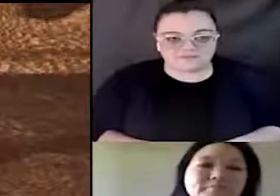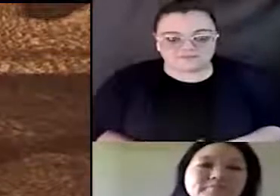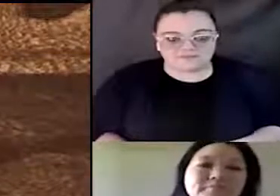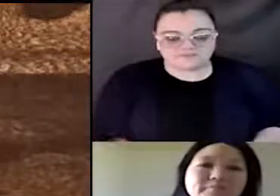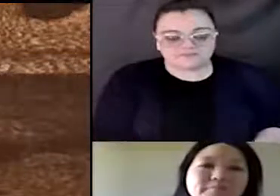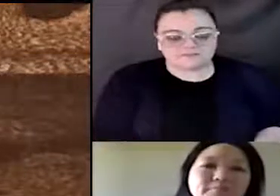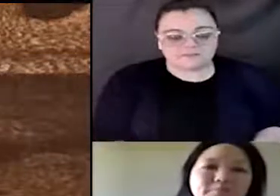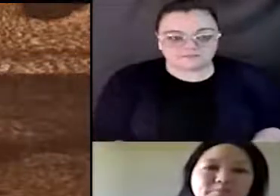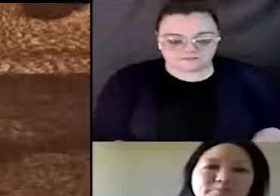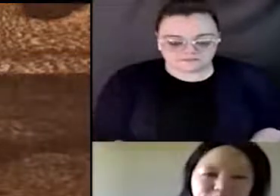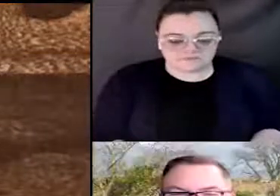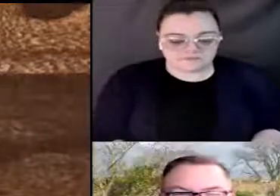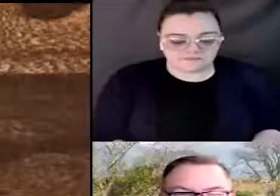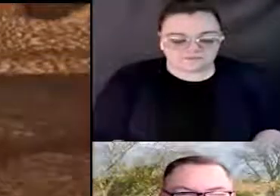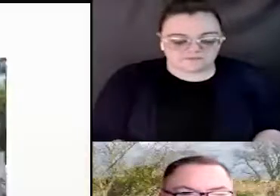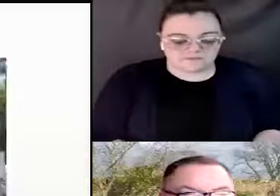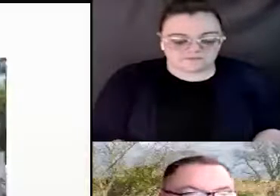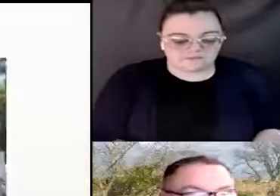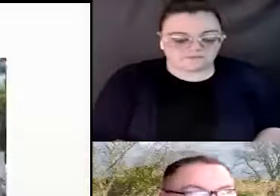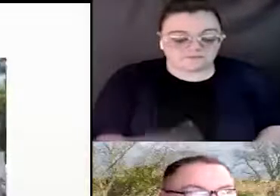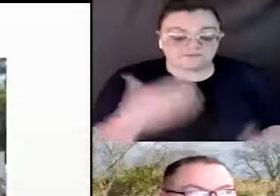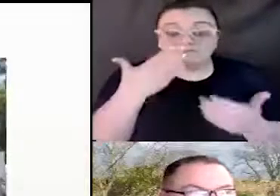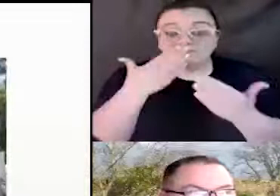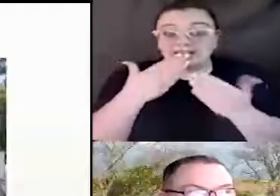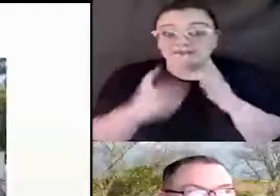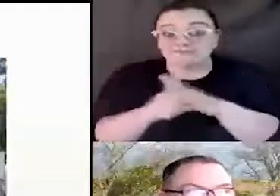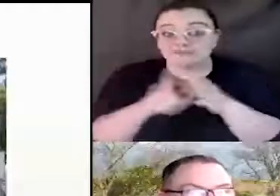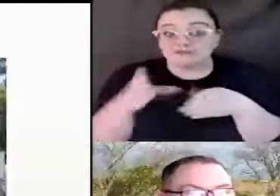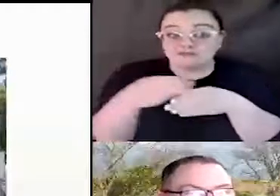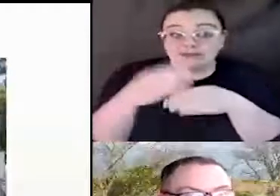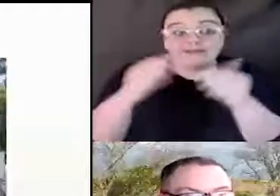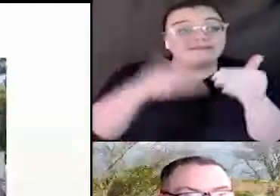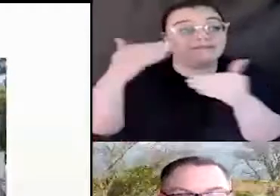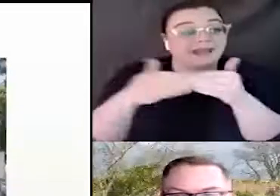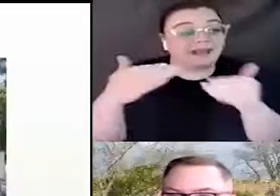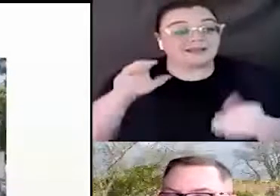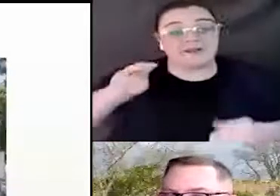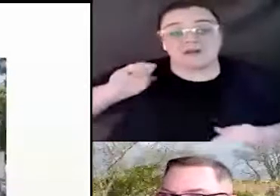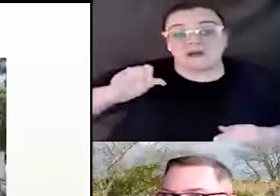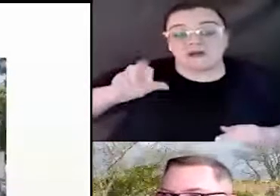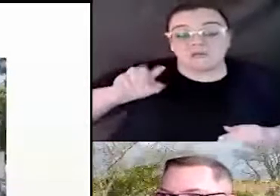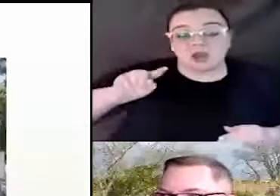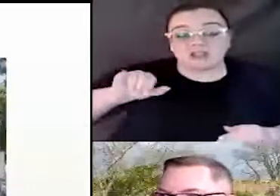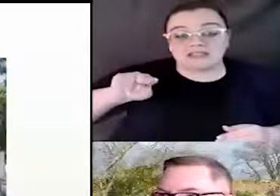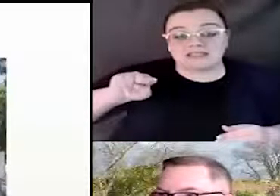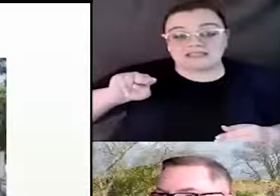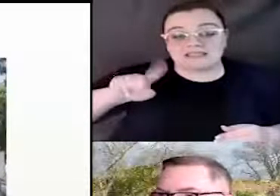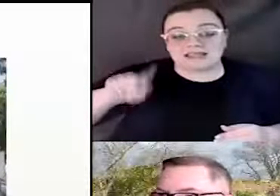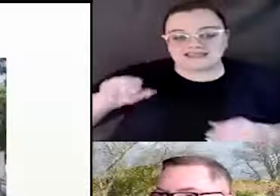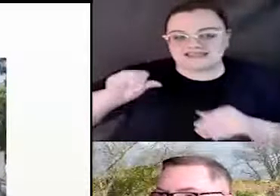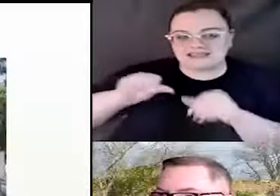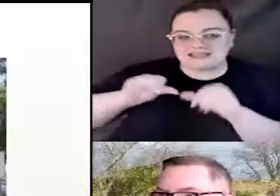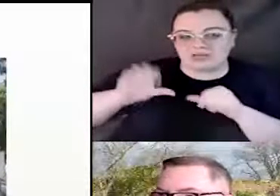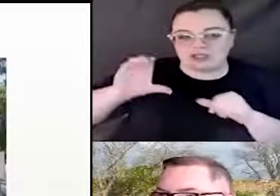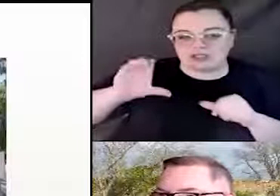thank you for being with us and sharing that today. Next up, we have Martinez Area Cert. Is that Steve? That's